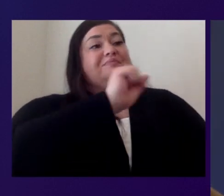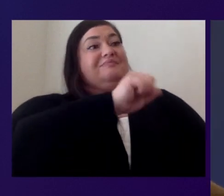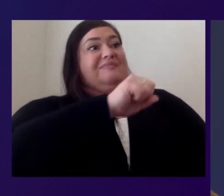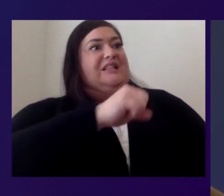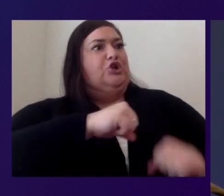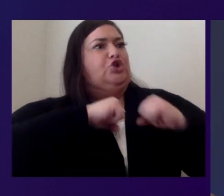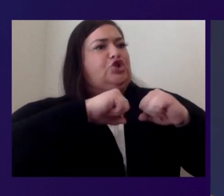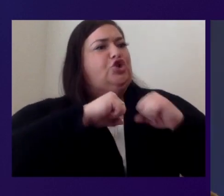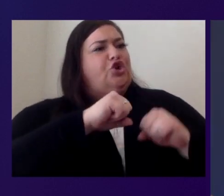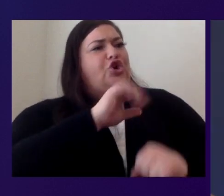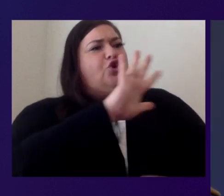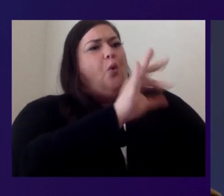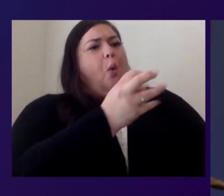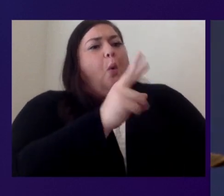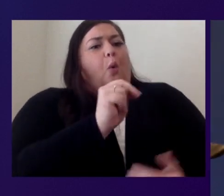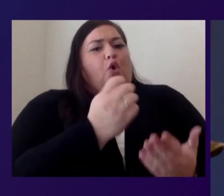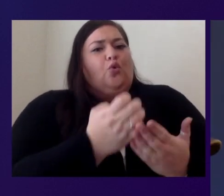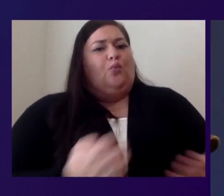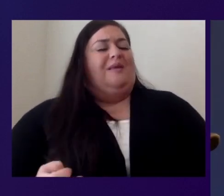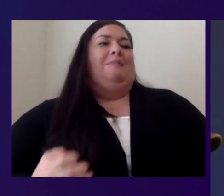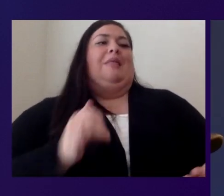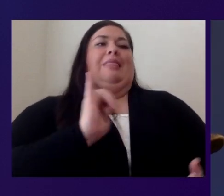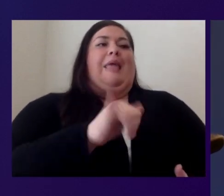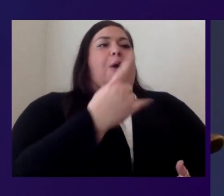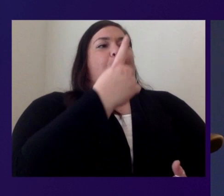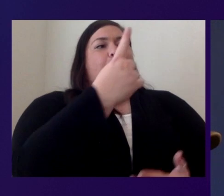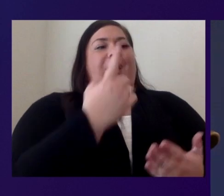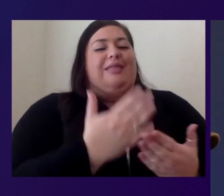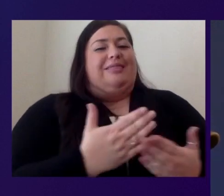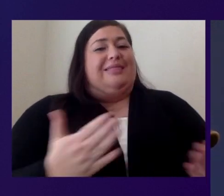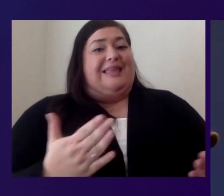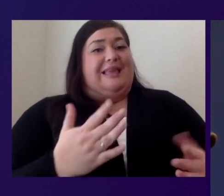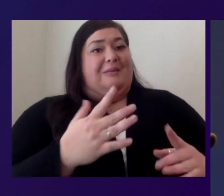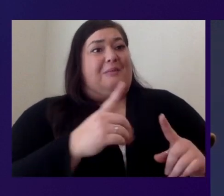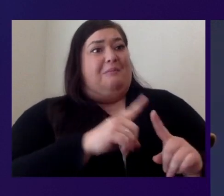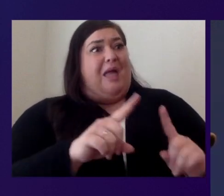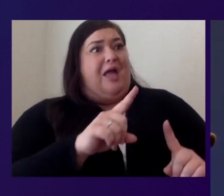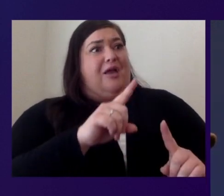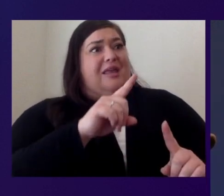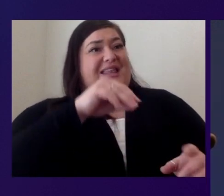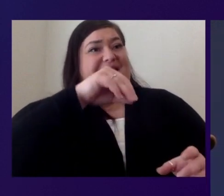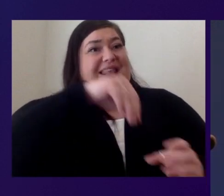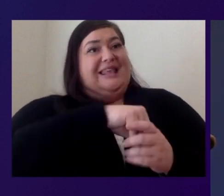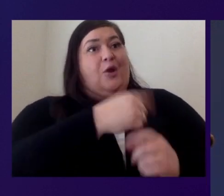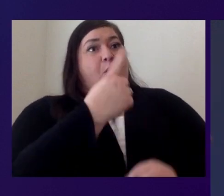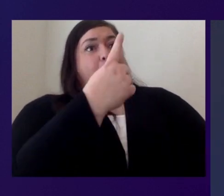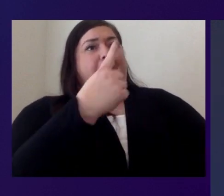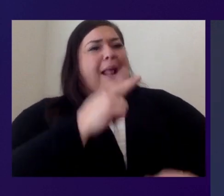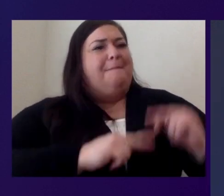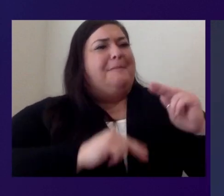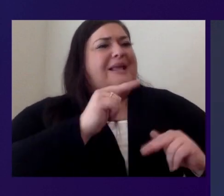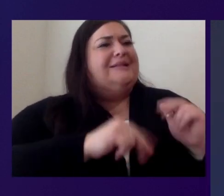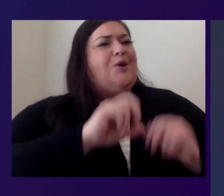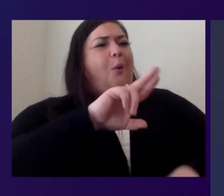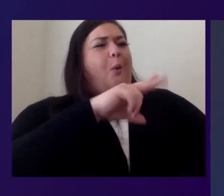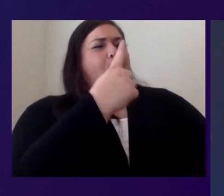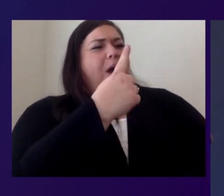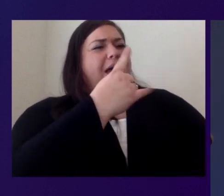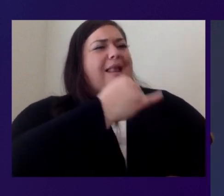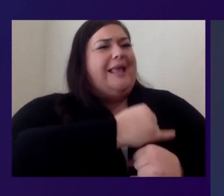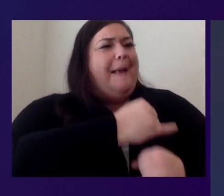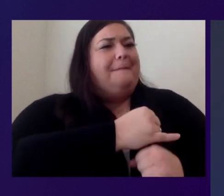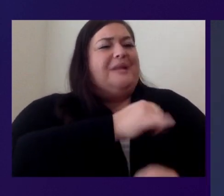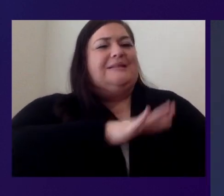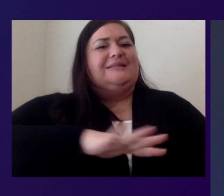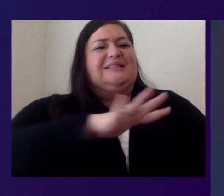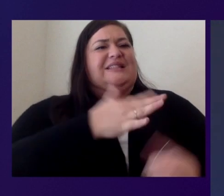your own equipment and things within your own, building per se or campus. But now, as we talk about hybrid